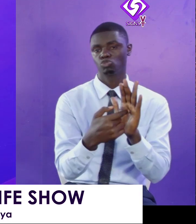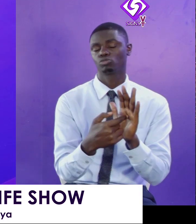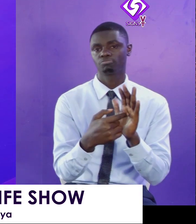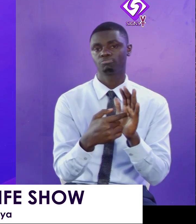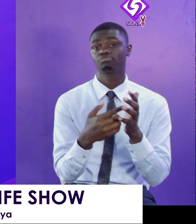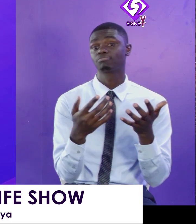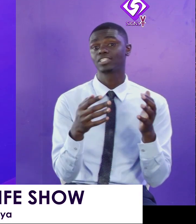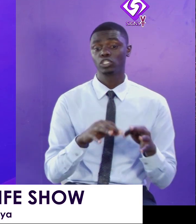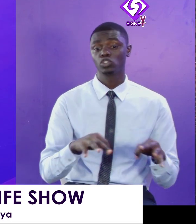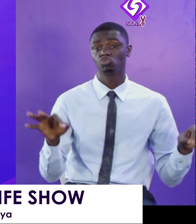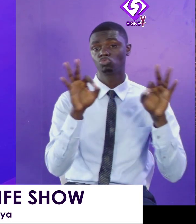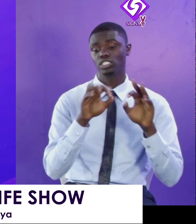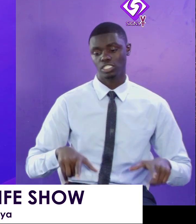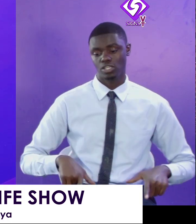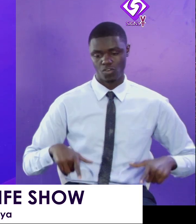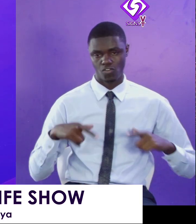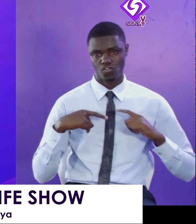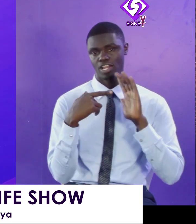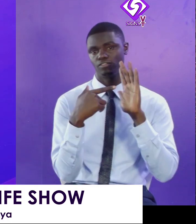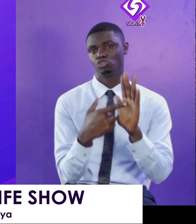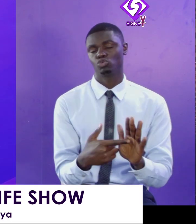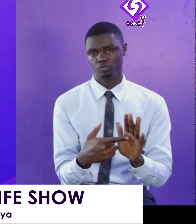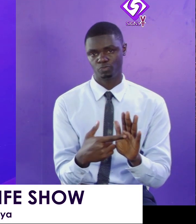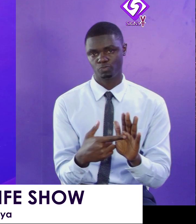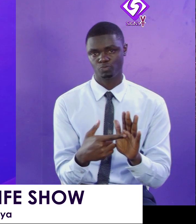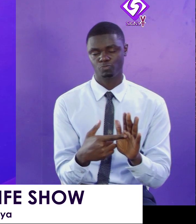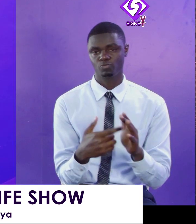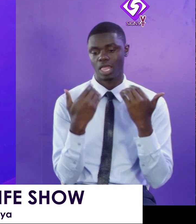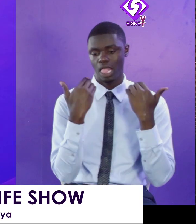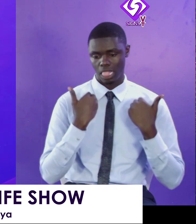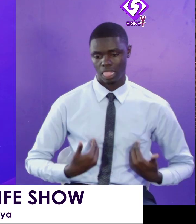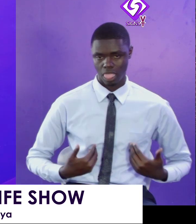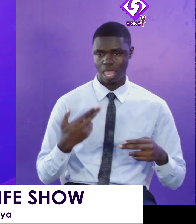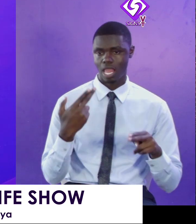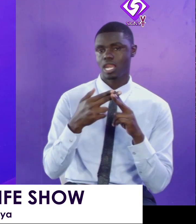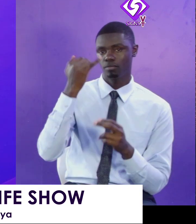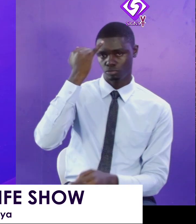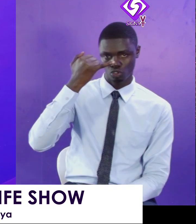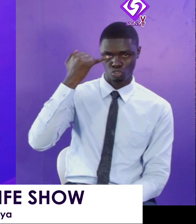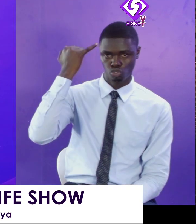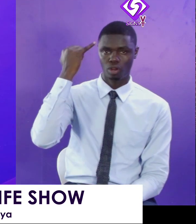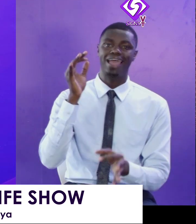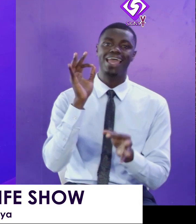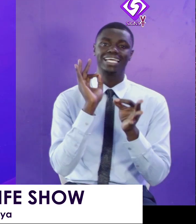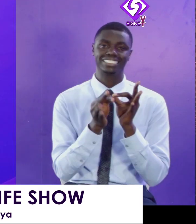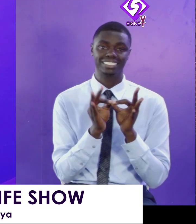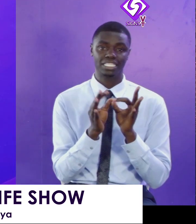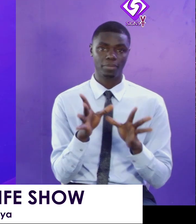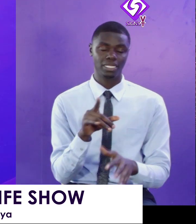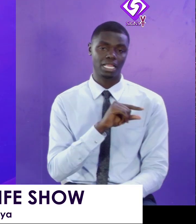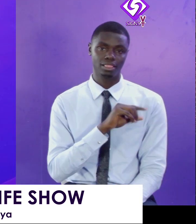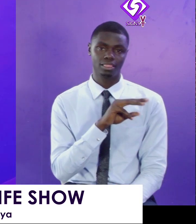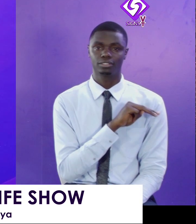has been the Treasures of Life show, and my name is Jonas Simba. Our sign language interpreter has been